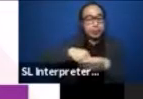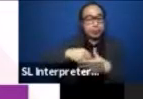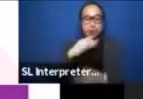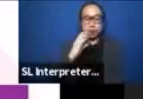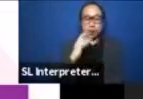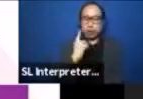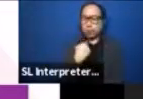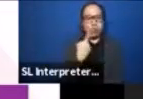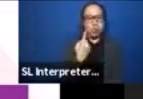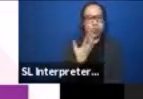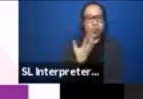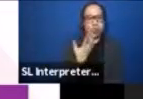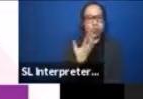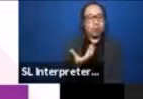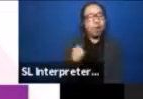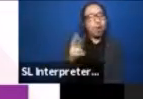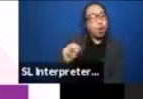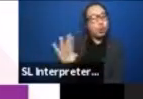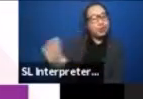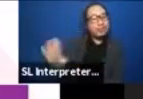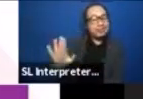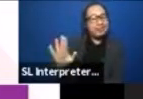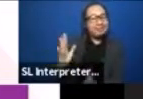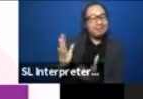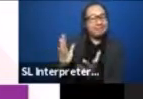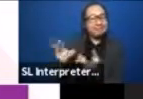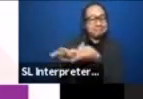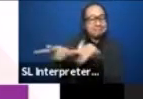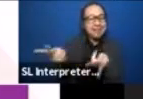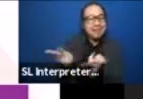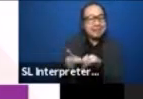establishment. And